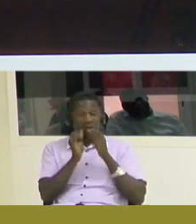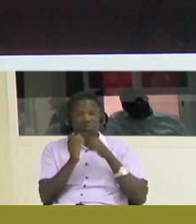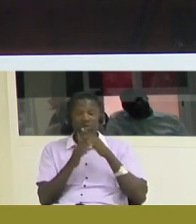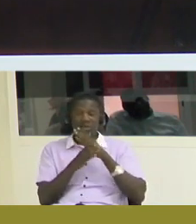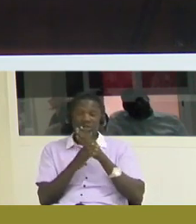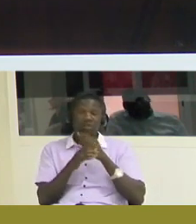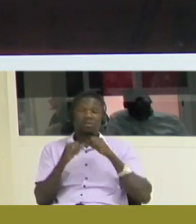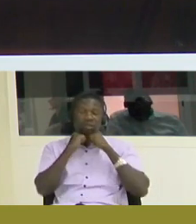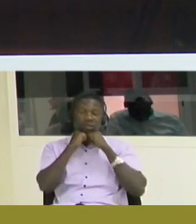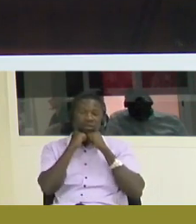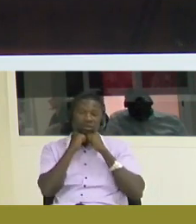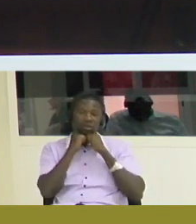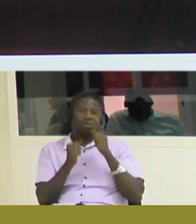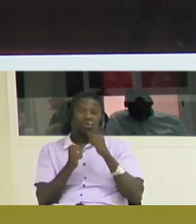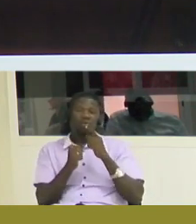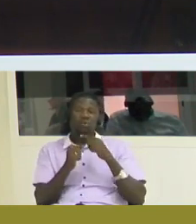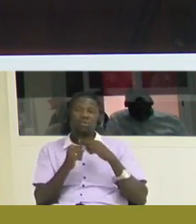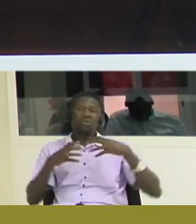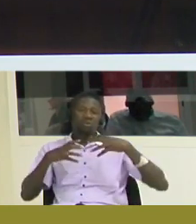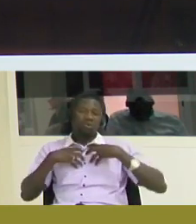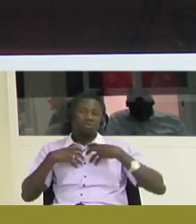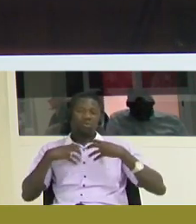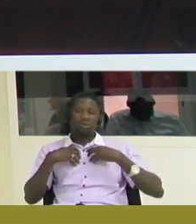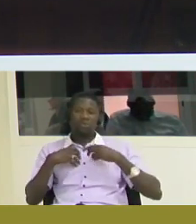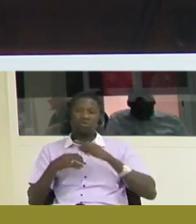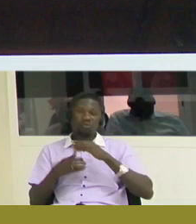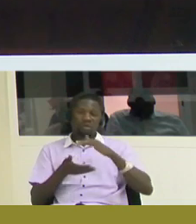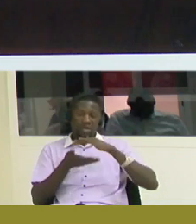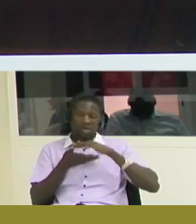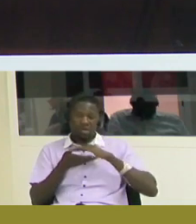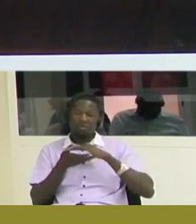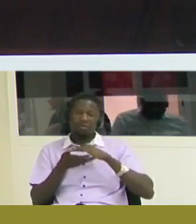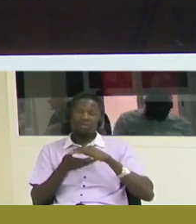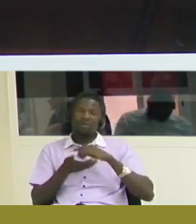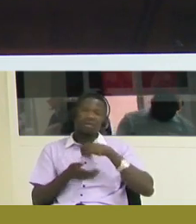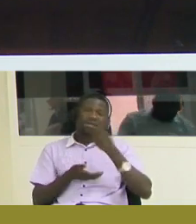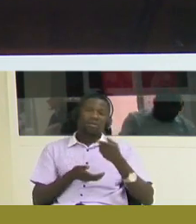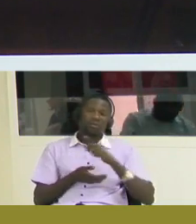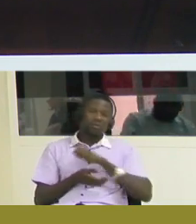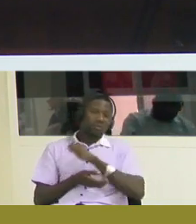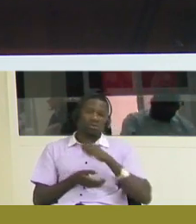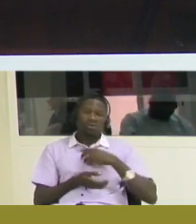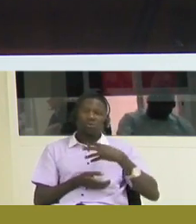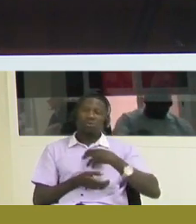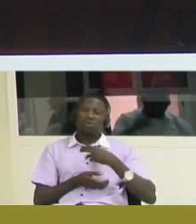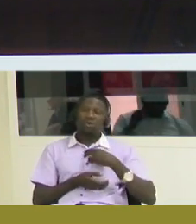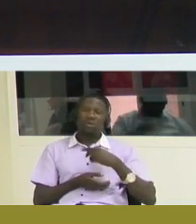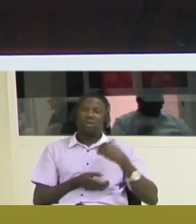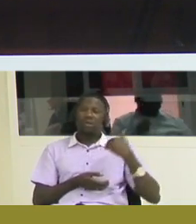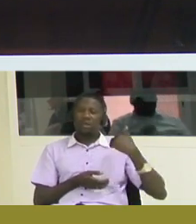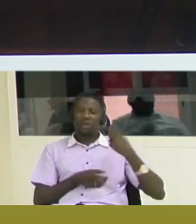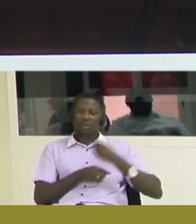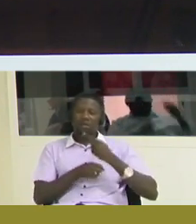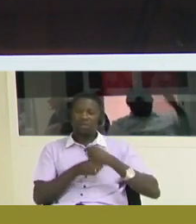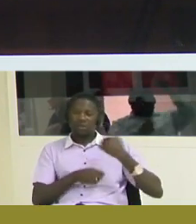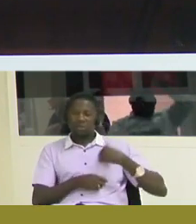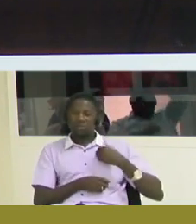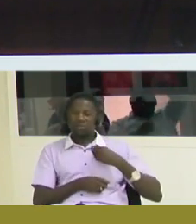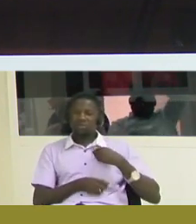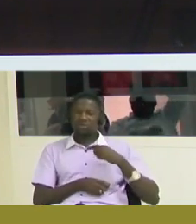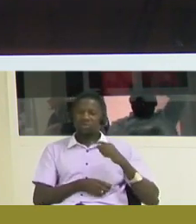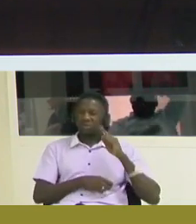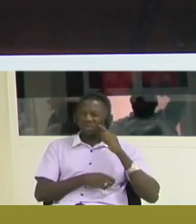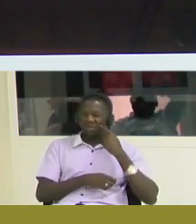but with the complaints that we were getting and we did not want the population to be pitted against the military